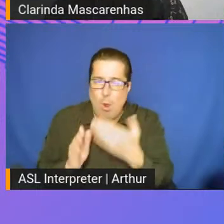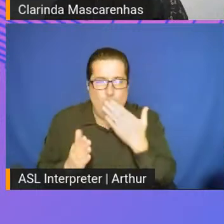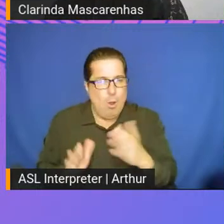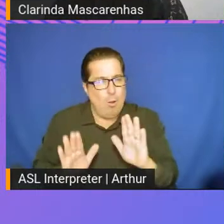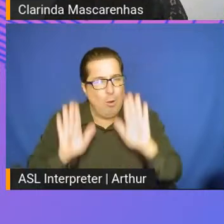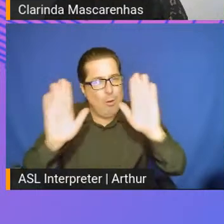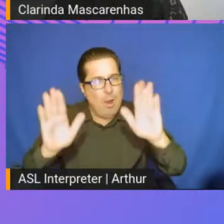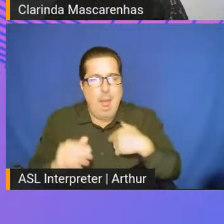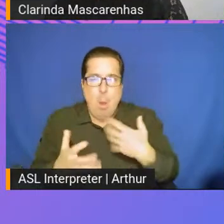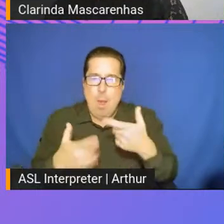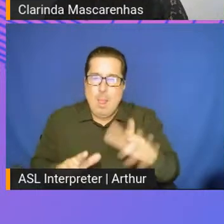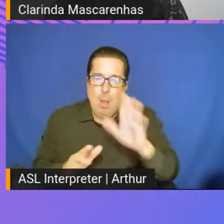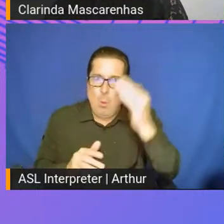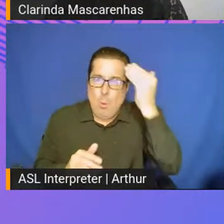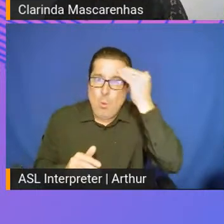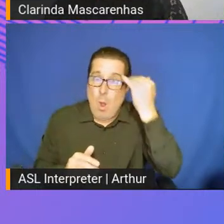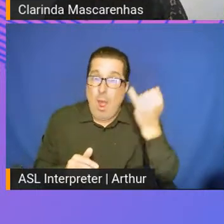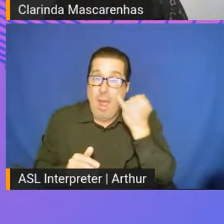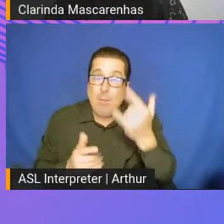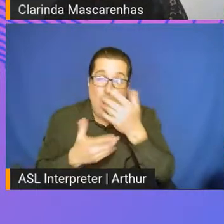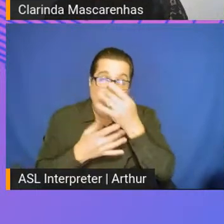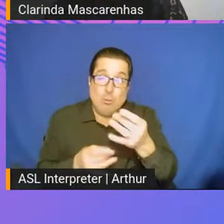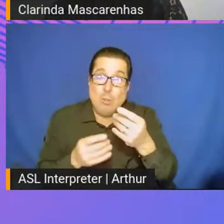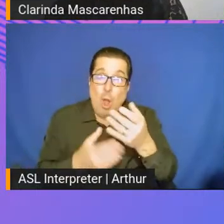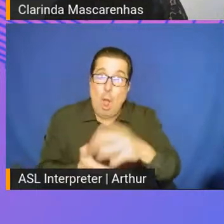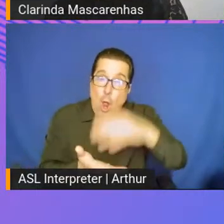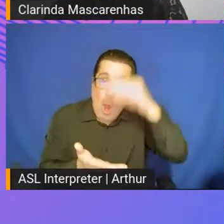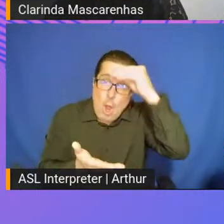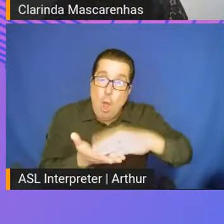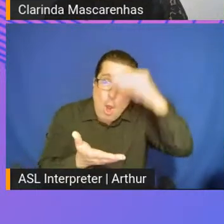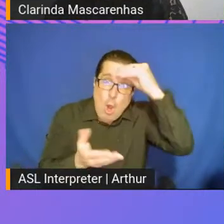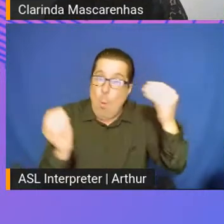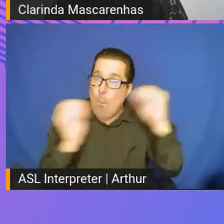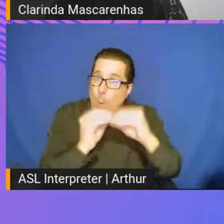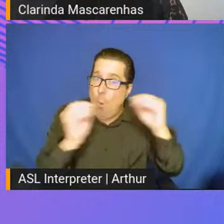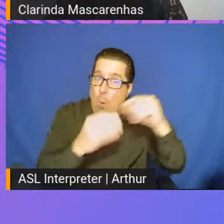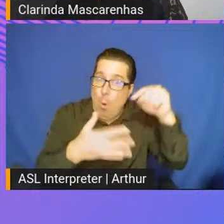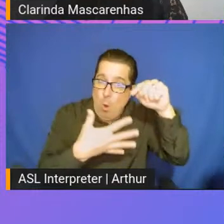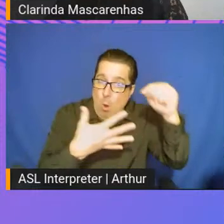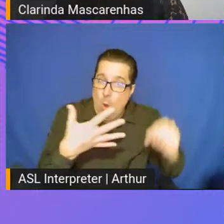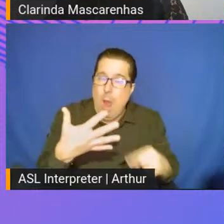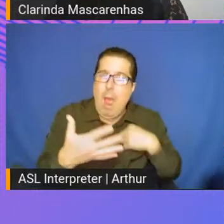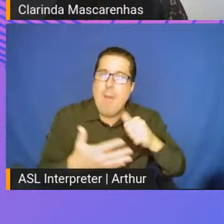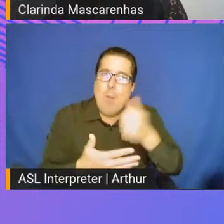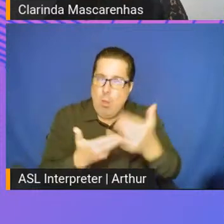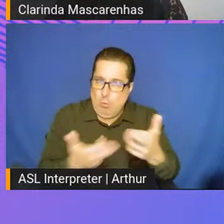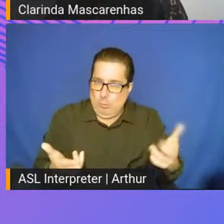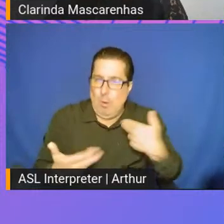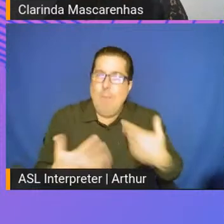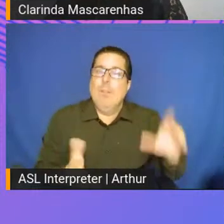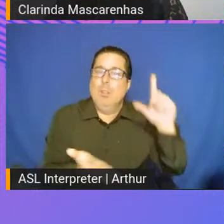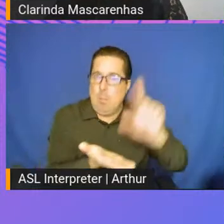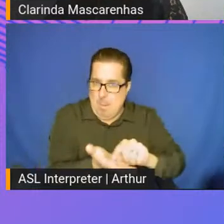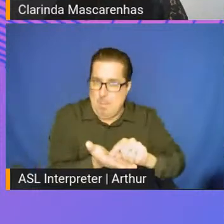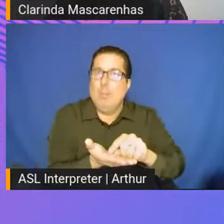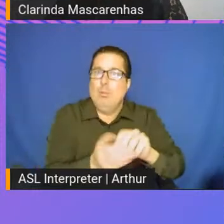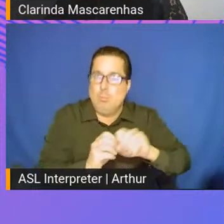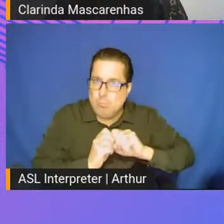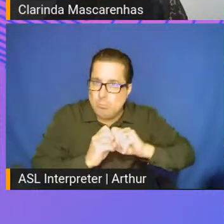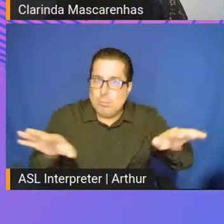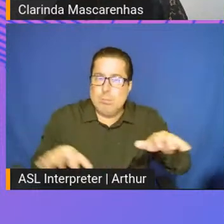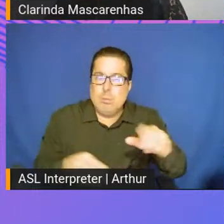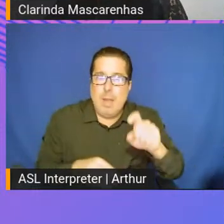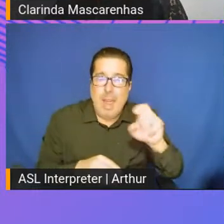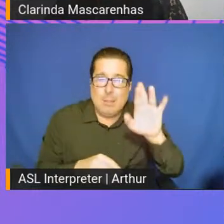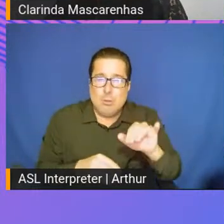are interested in learning more, we have a lot of resources that we've already published. We have the X-ray integration that